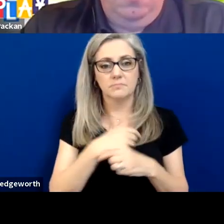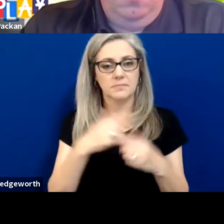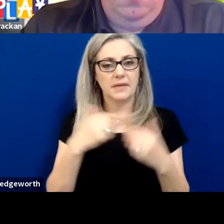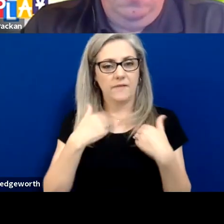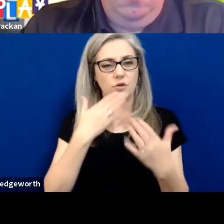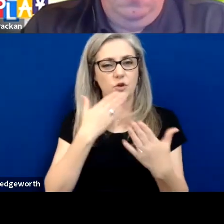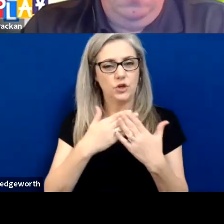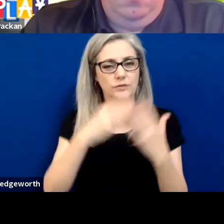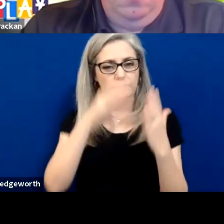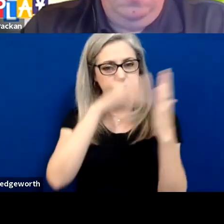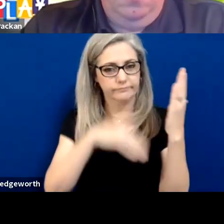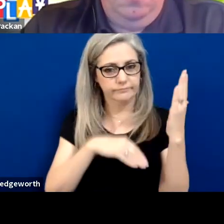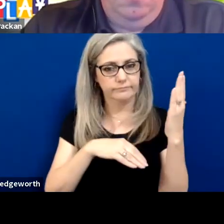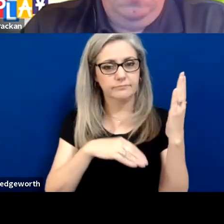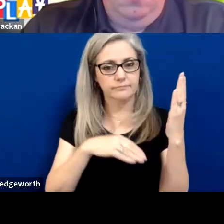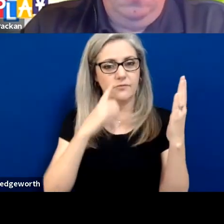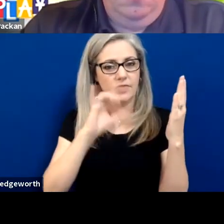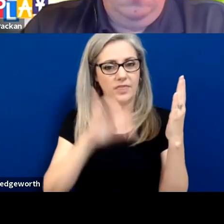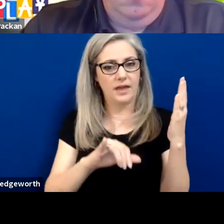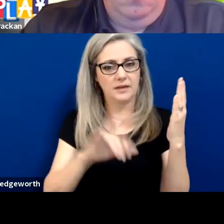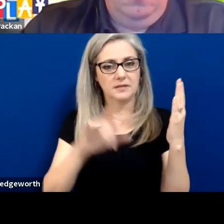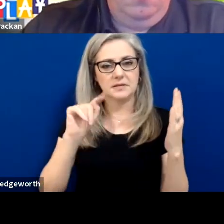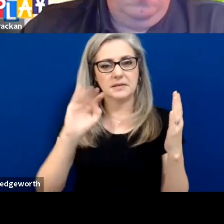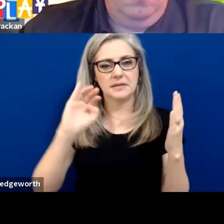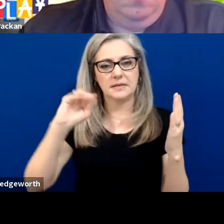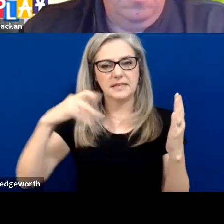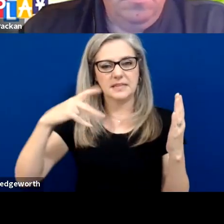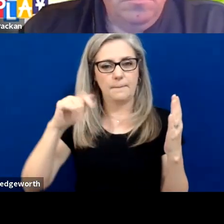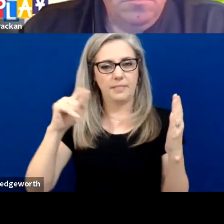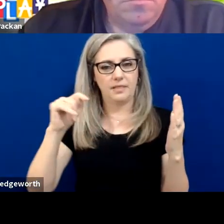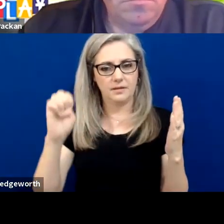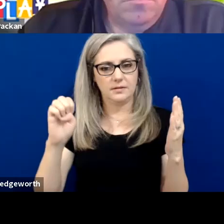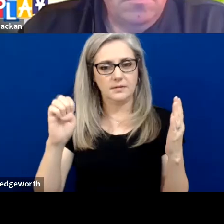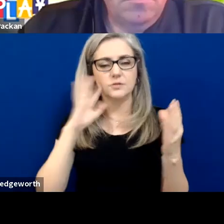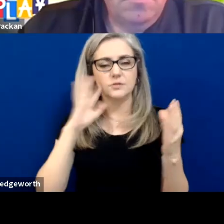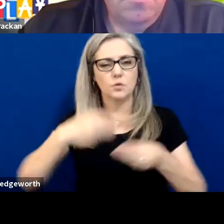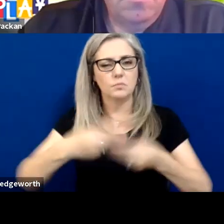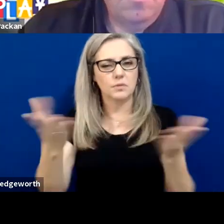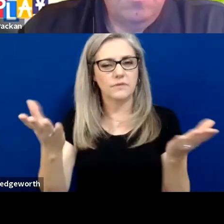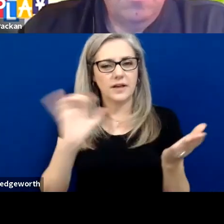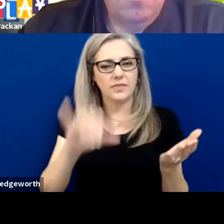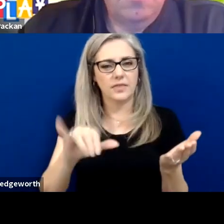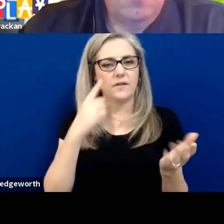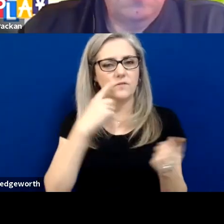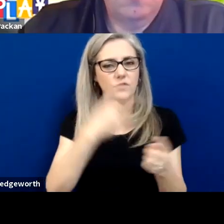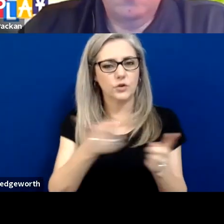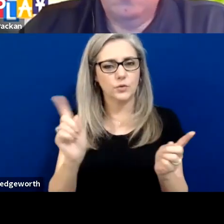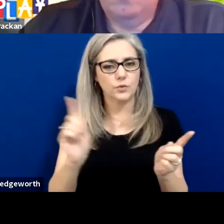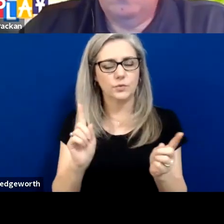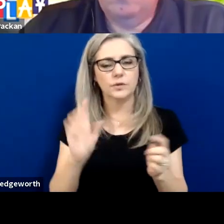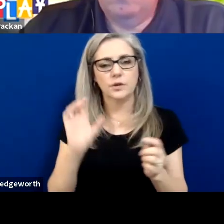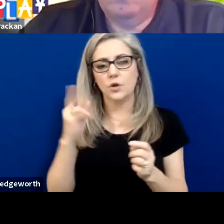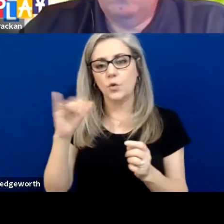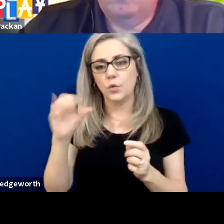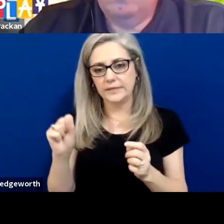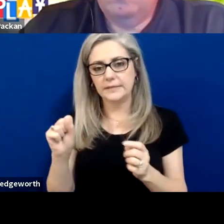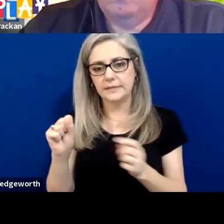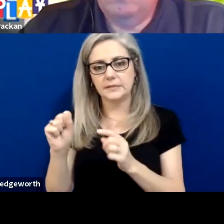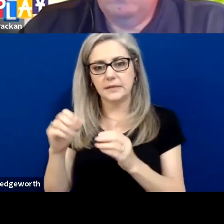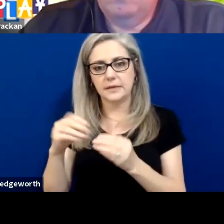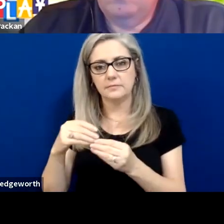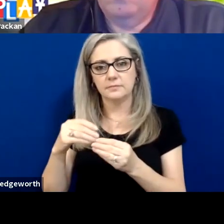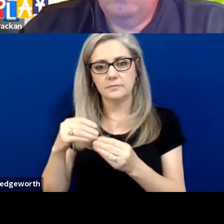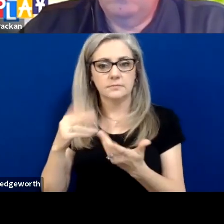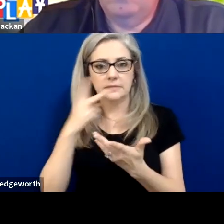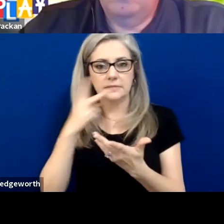that. And yes, we can provide that, I think, to you folks, Chris, and then see what's